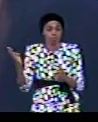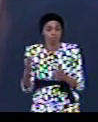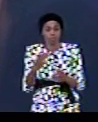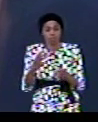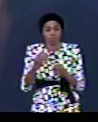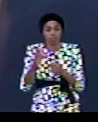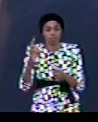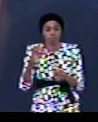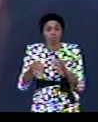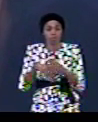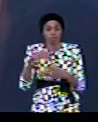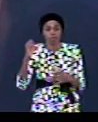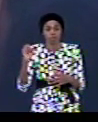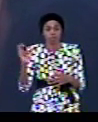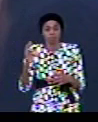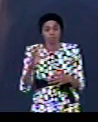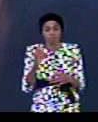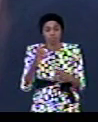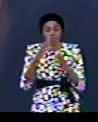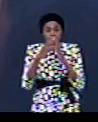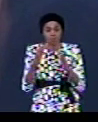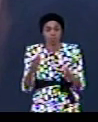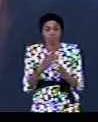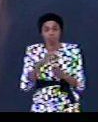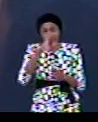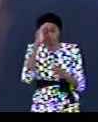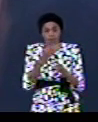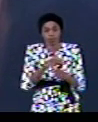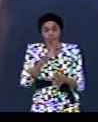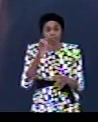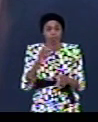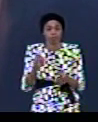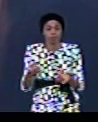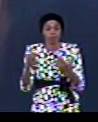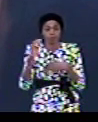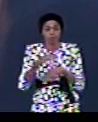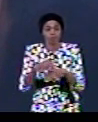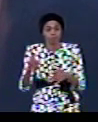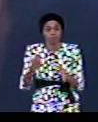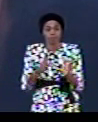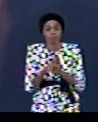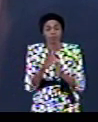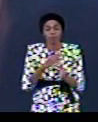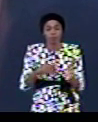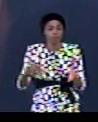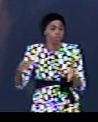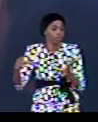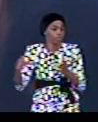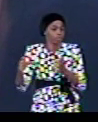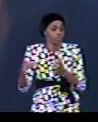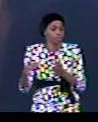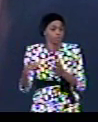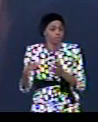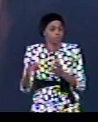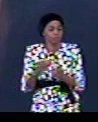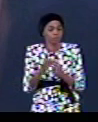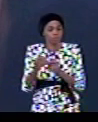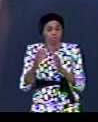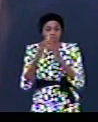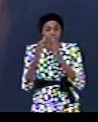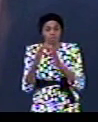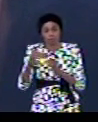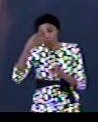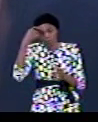went out. The sons of Jacob came upon the slain and spoiled the city, because they had defiled their